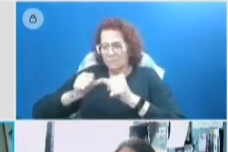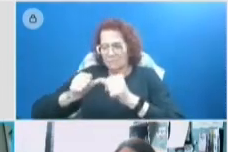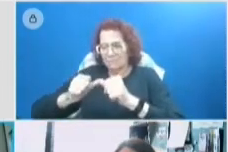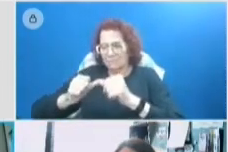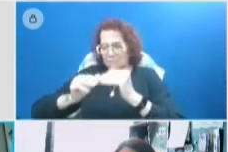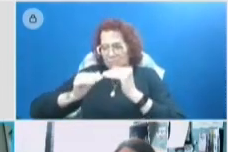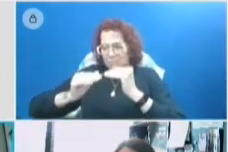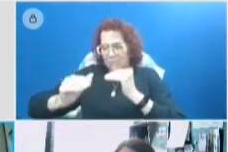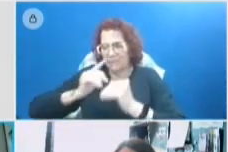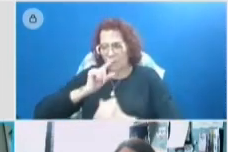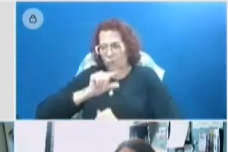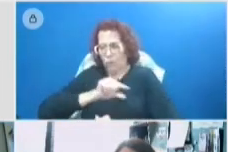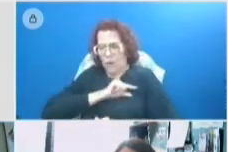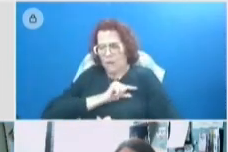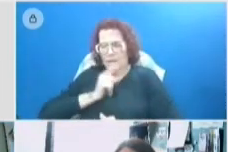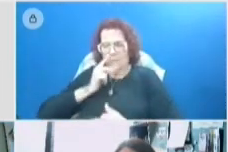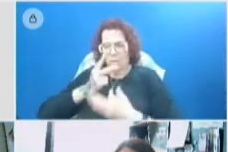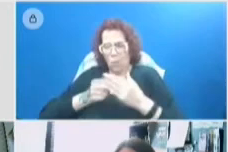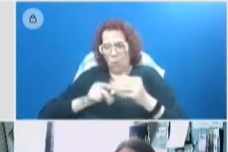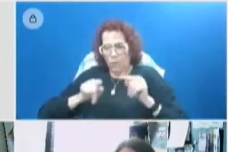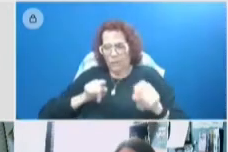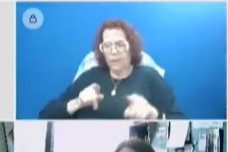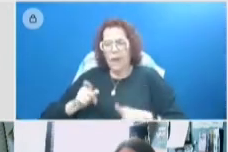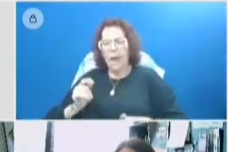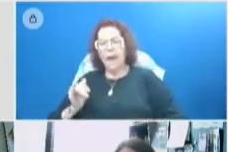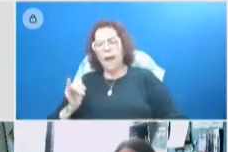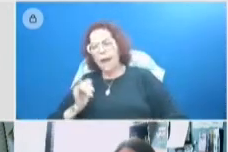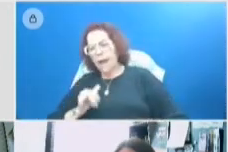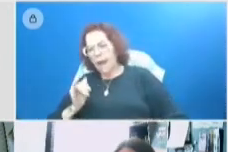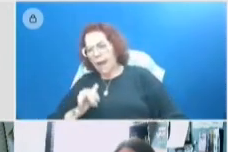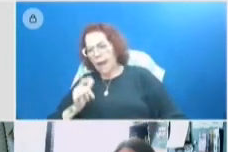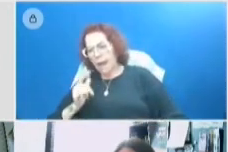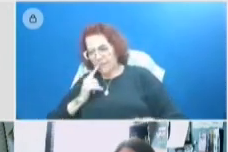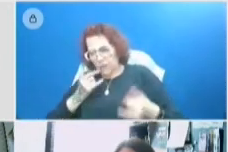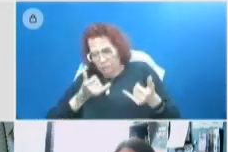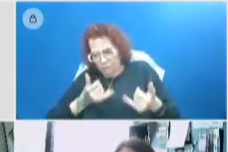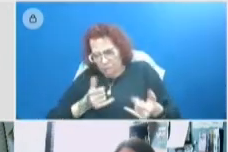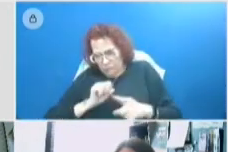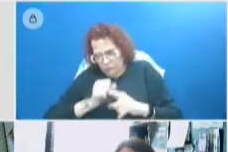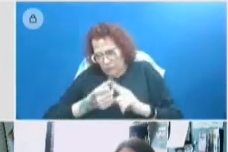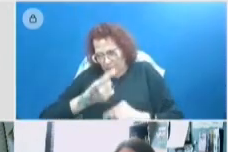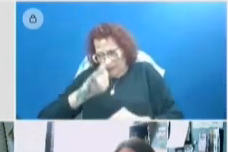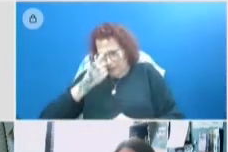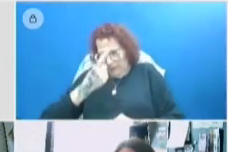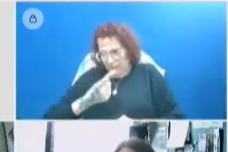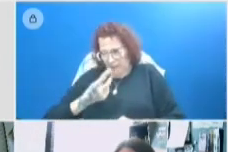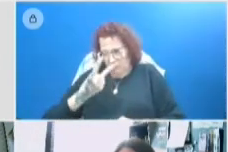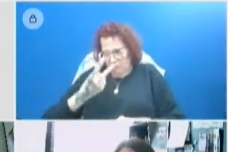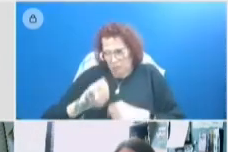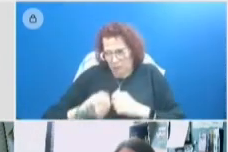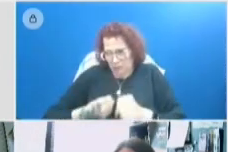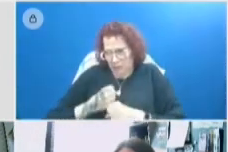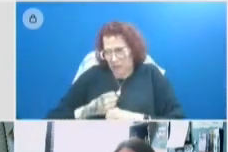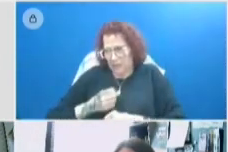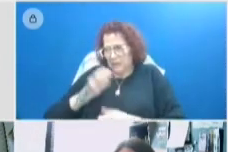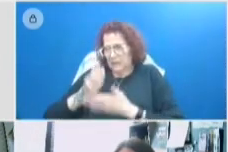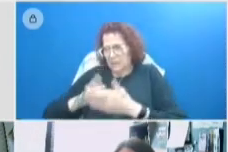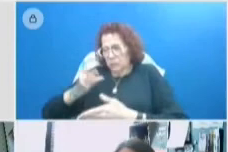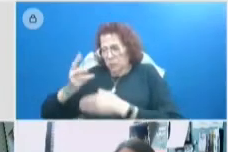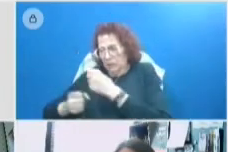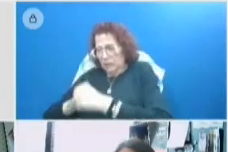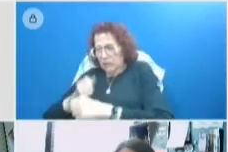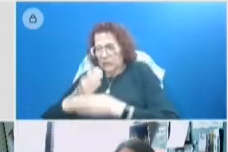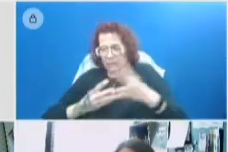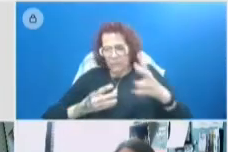What is the current situation, Brian? Are they all 2-year terms, or are some 2 and some are 4? Some are 2 and